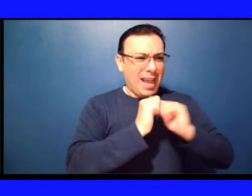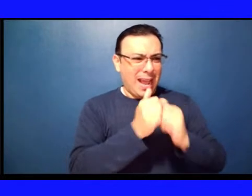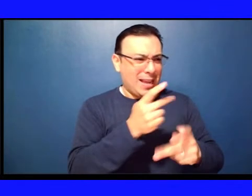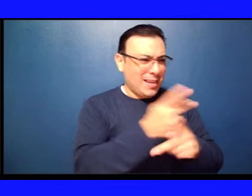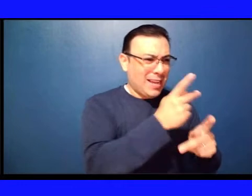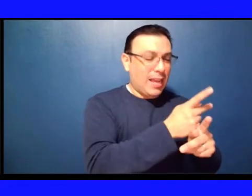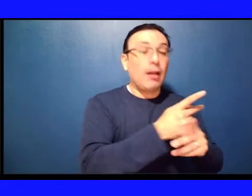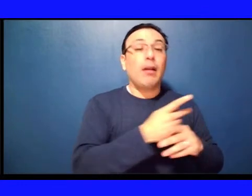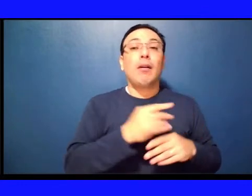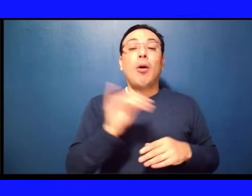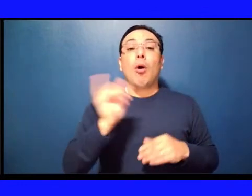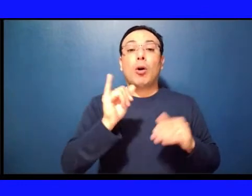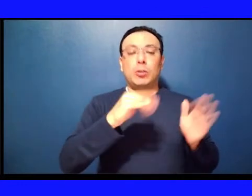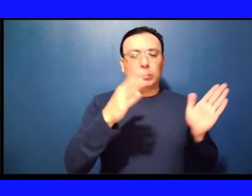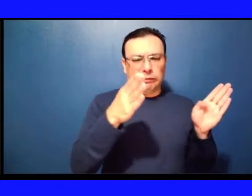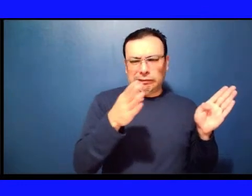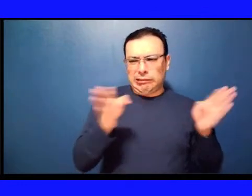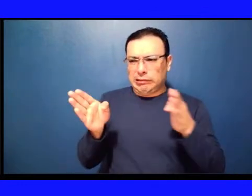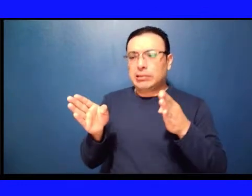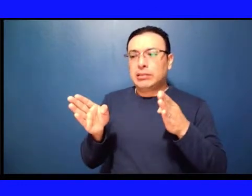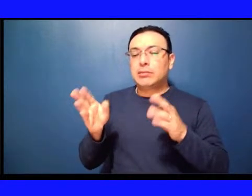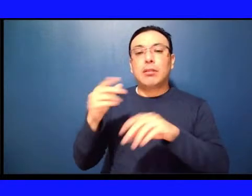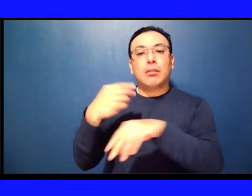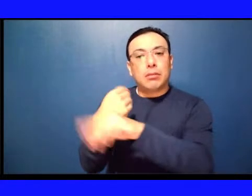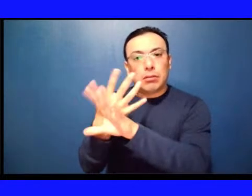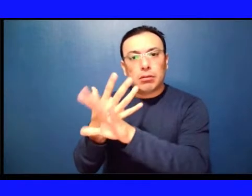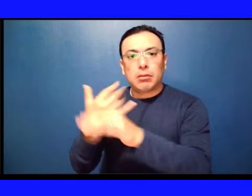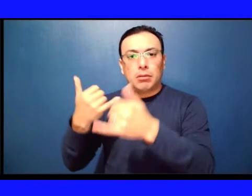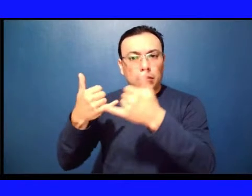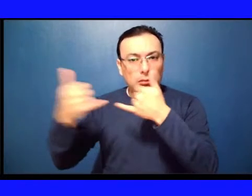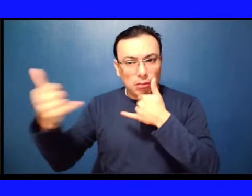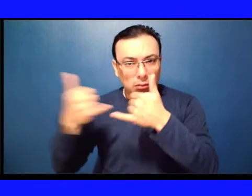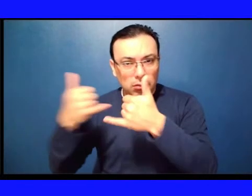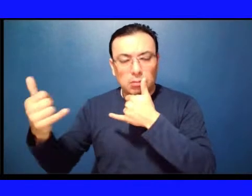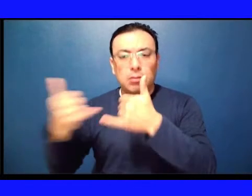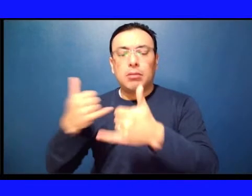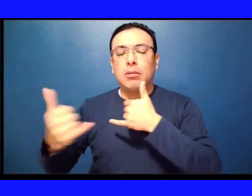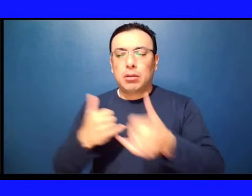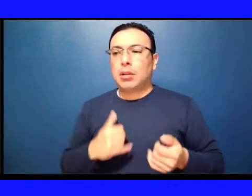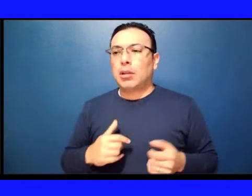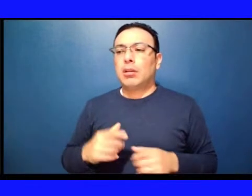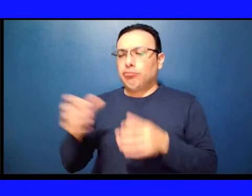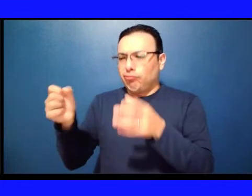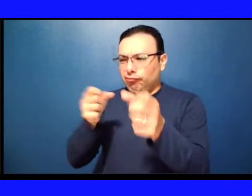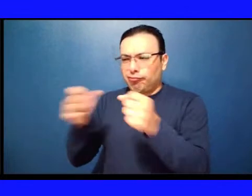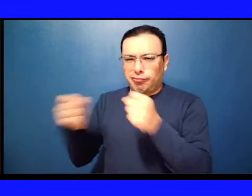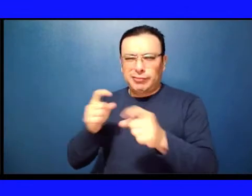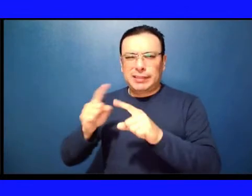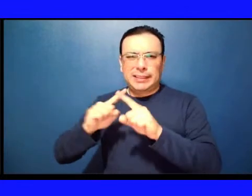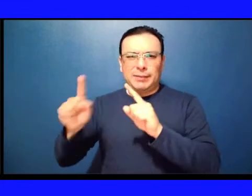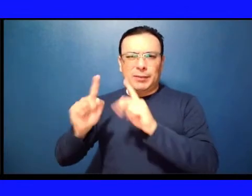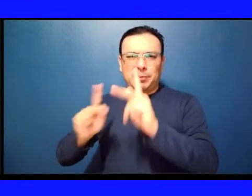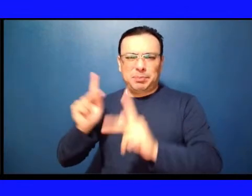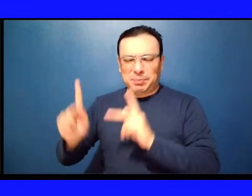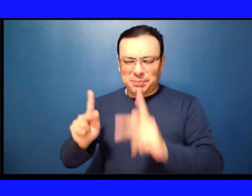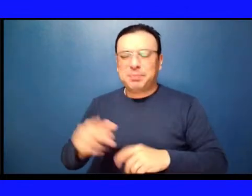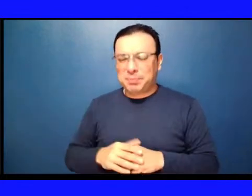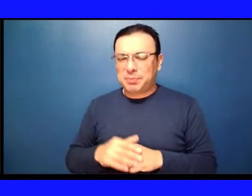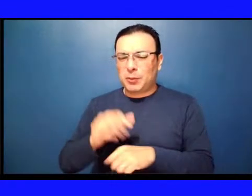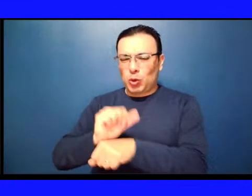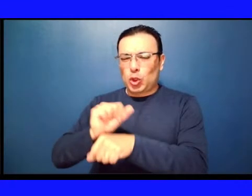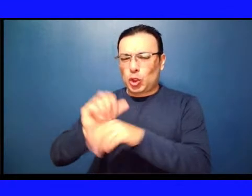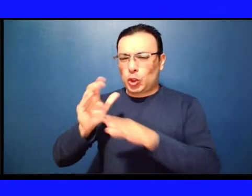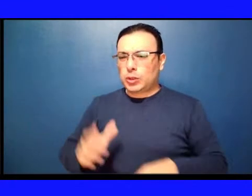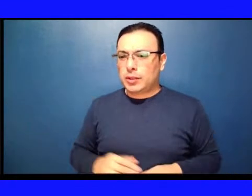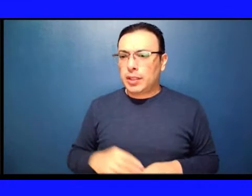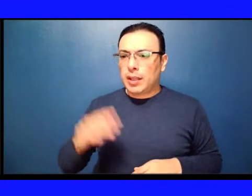vaccination success with over 1 million vaccinations around the city, including Eric's daughters and my daughter on Friday at